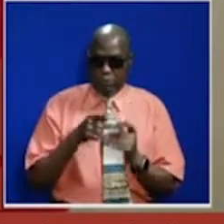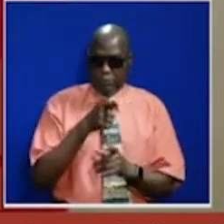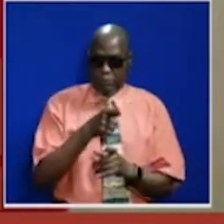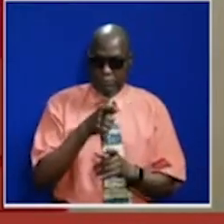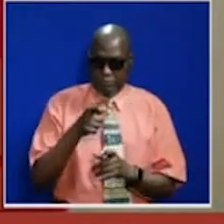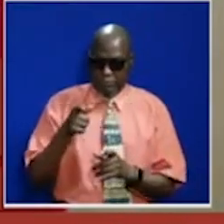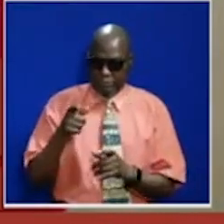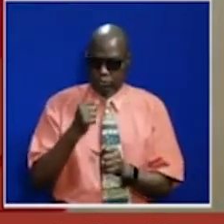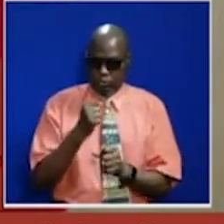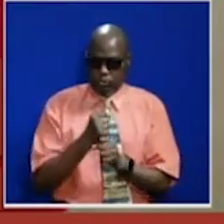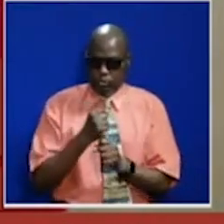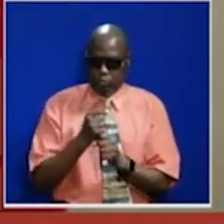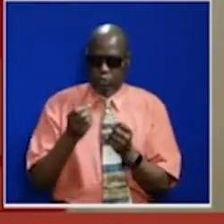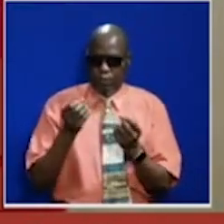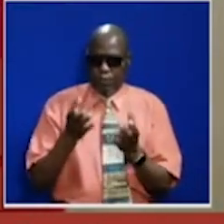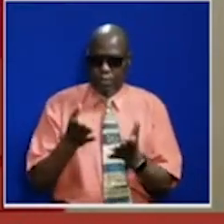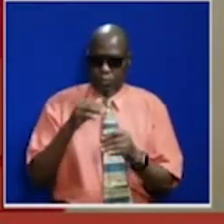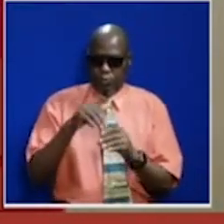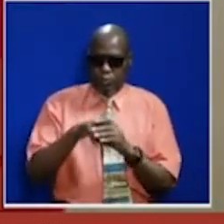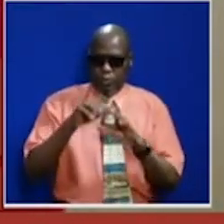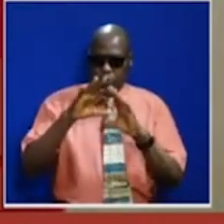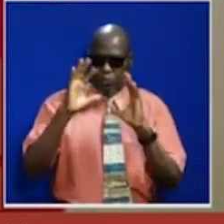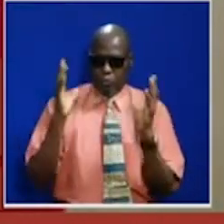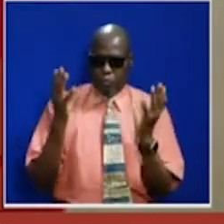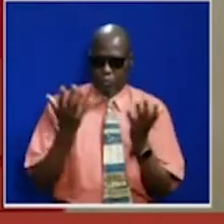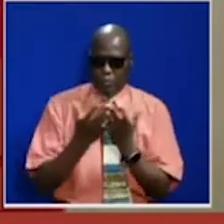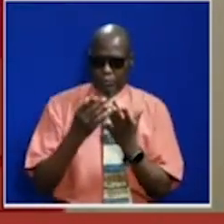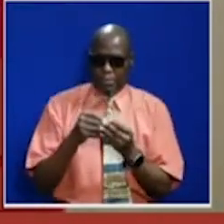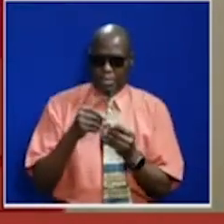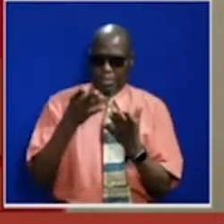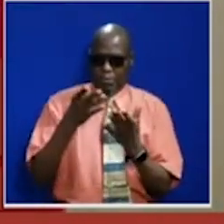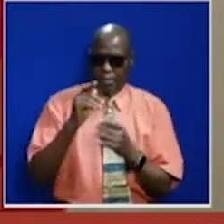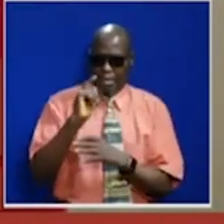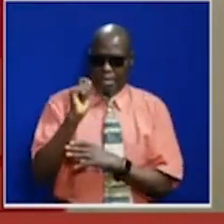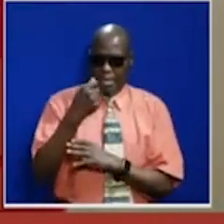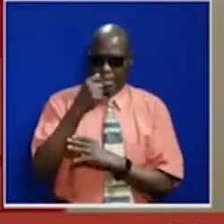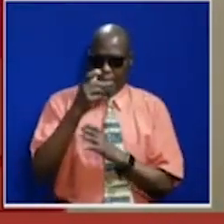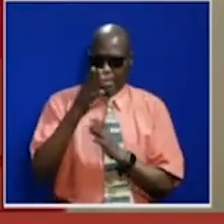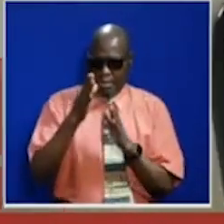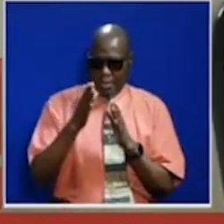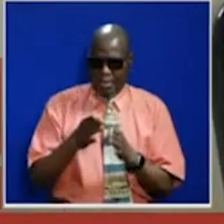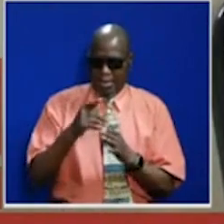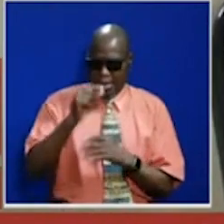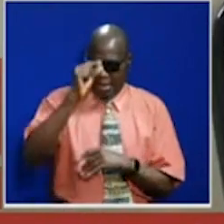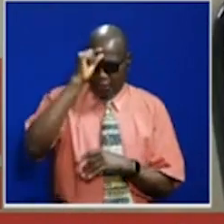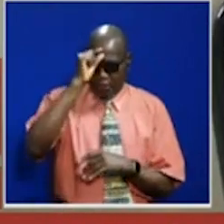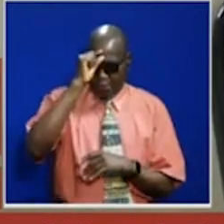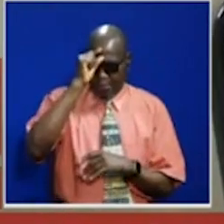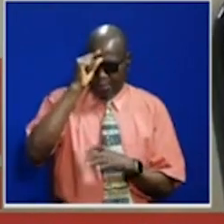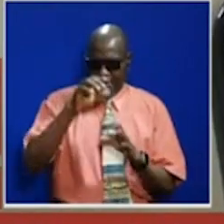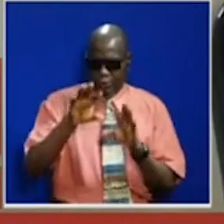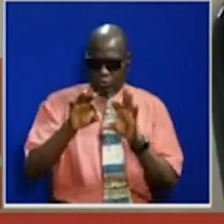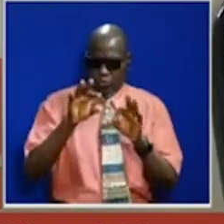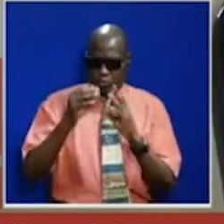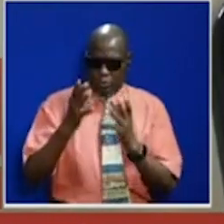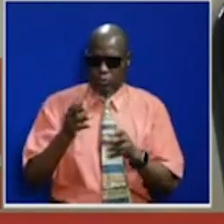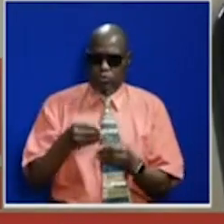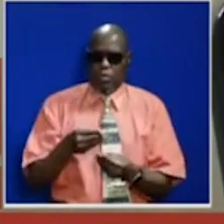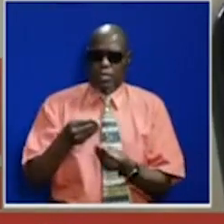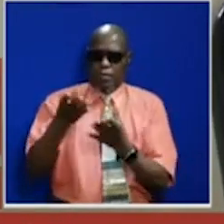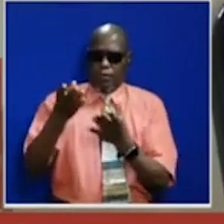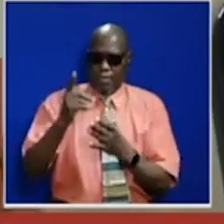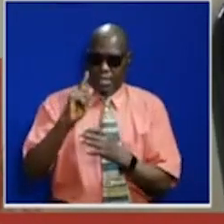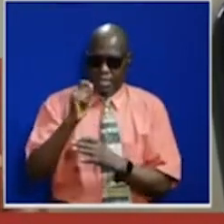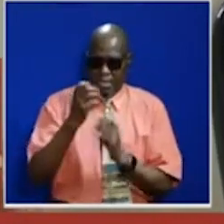are available in the world that have been given to Kenyan government and Kenyan recruiters to give to Kenyans or